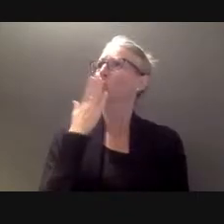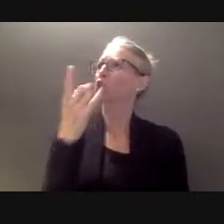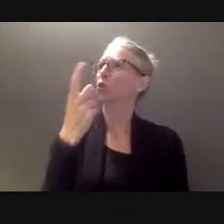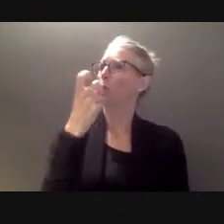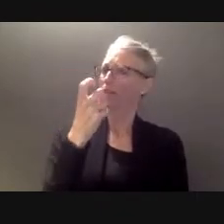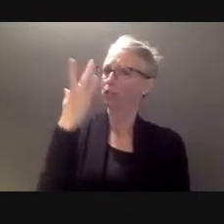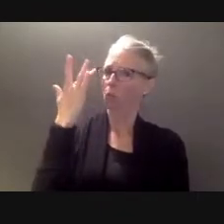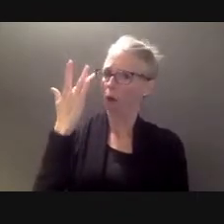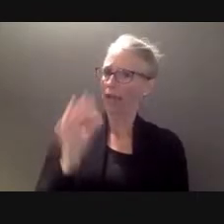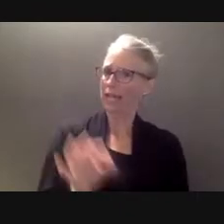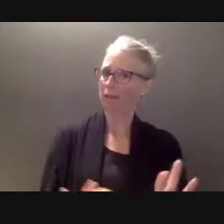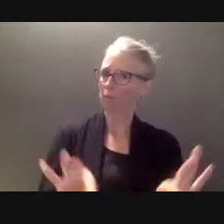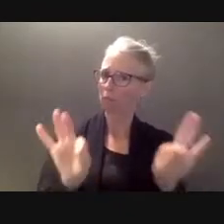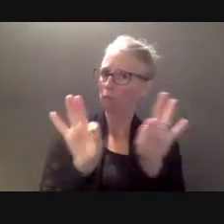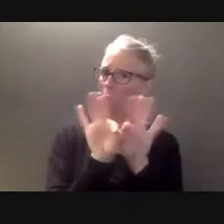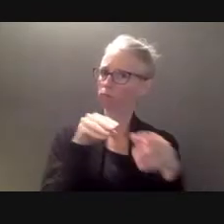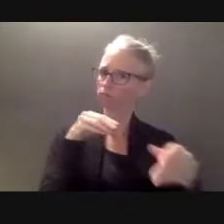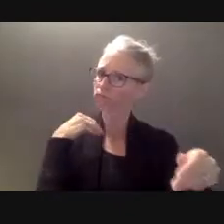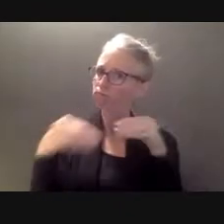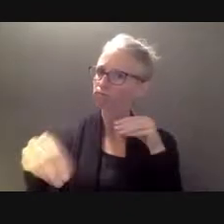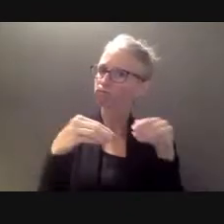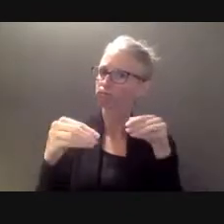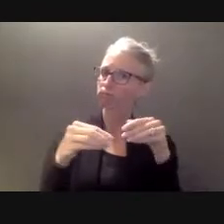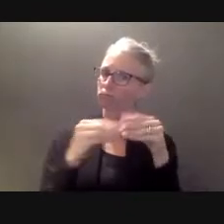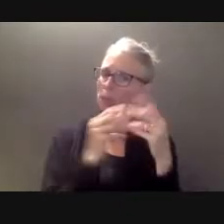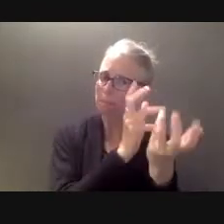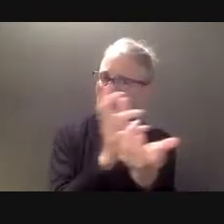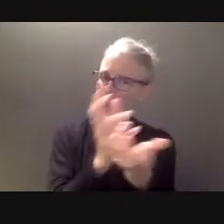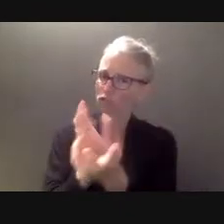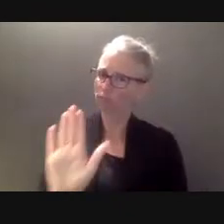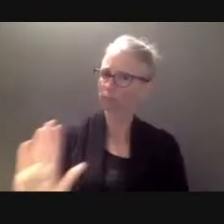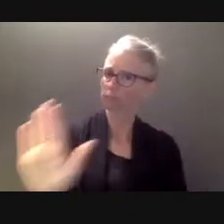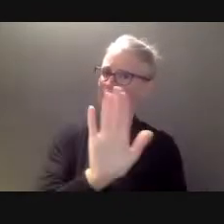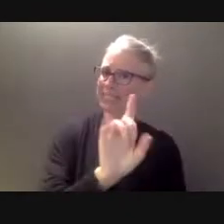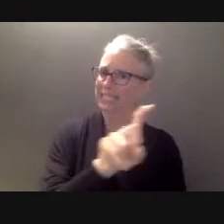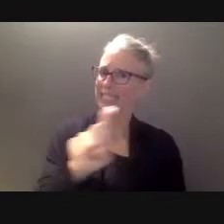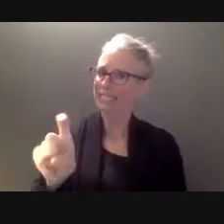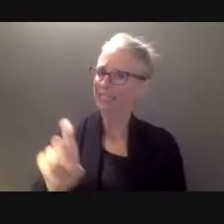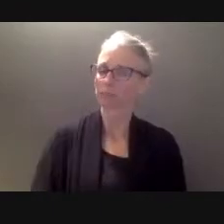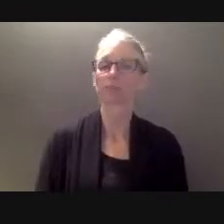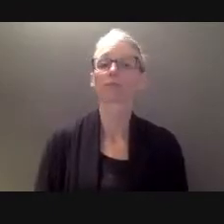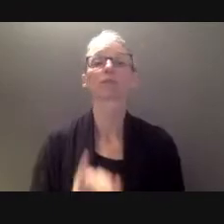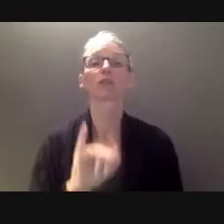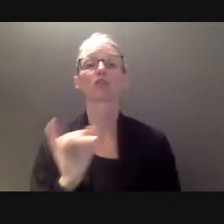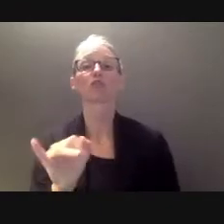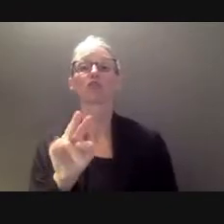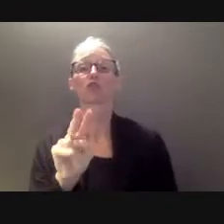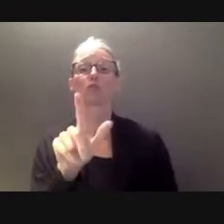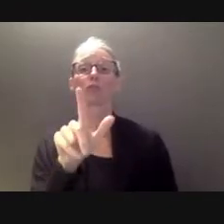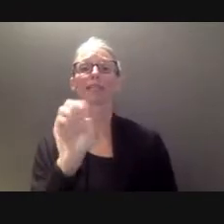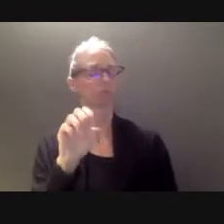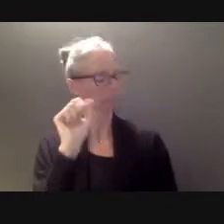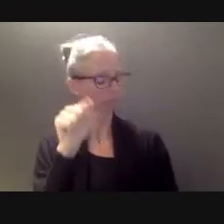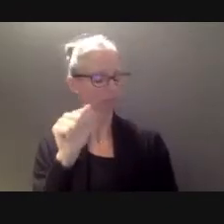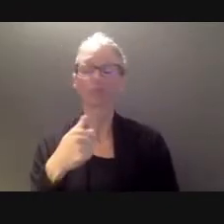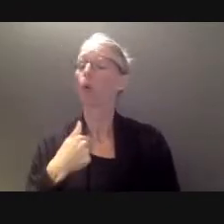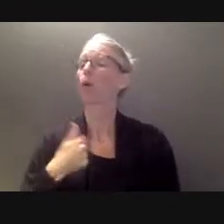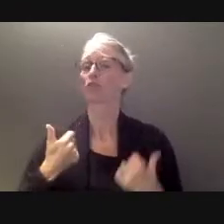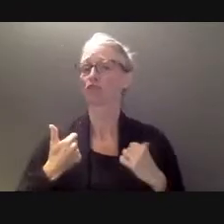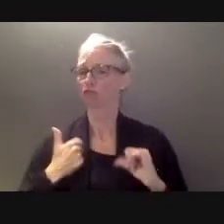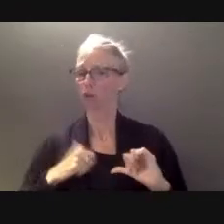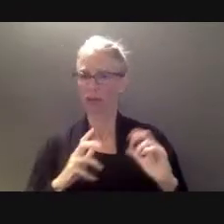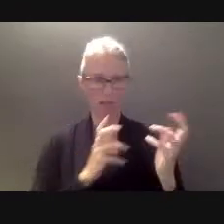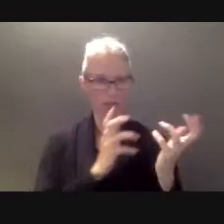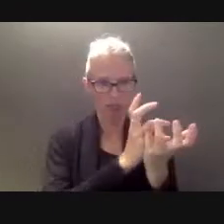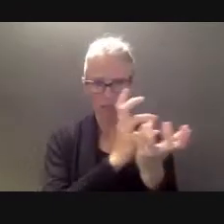of meet individual needs along the way. Yeah, we're really trying to just work with everyone and their own